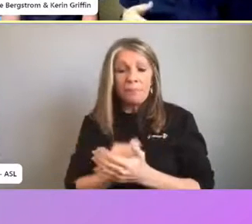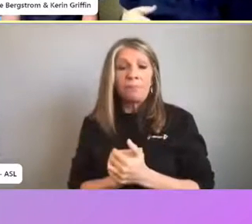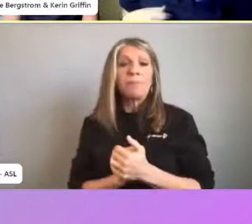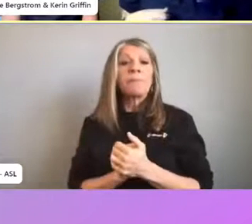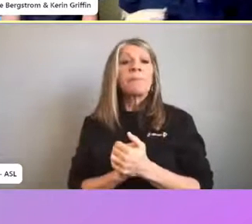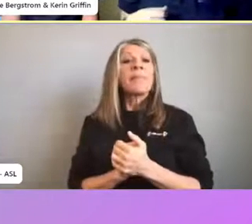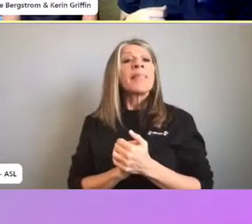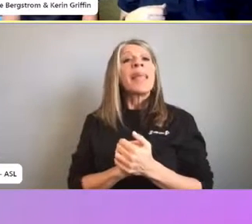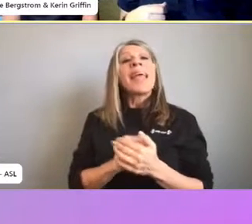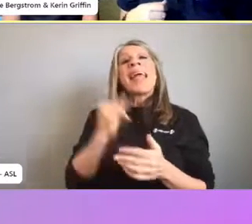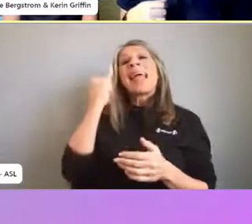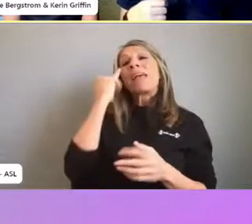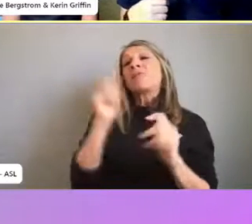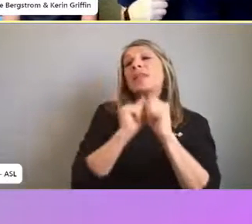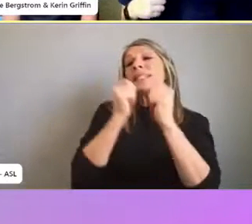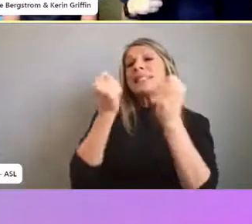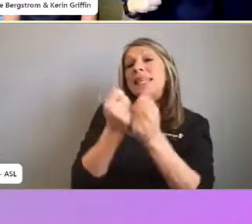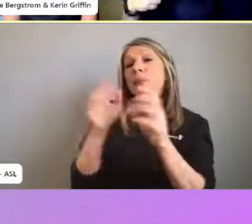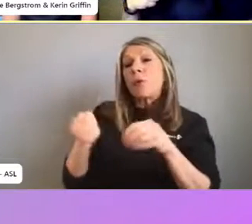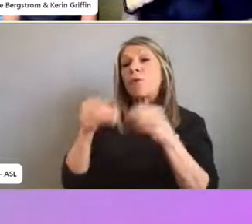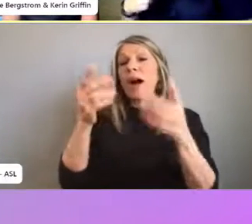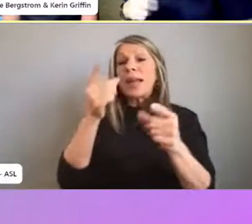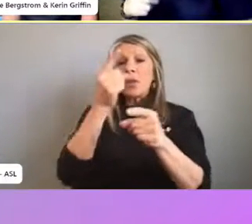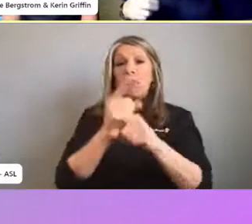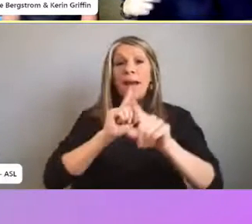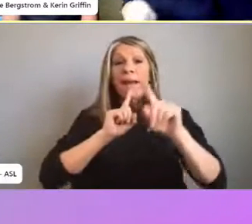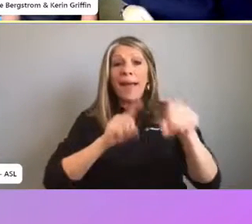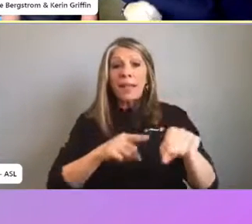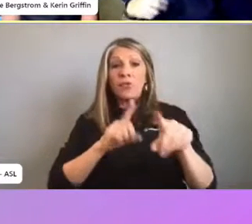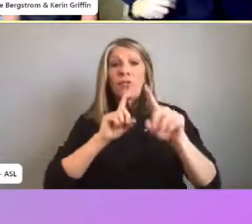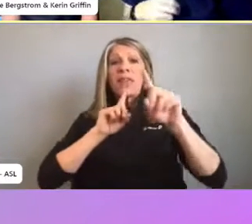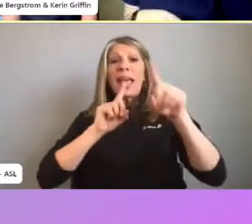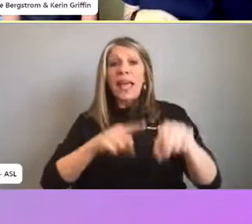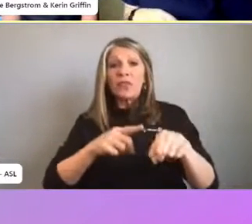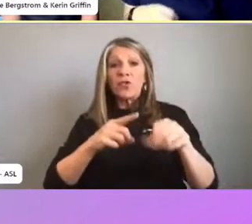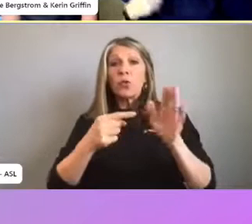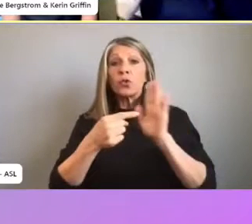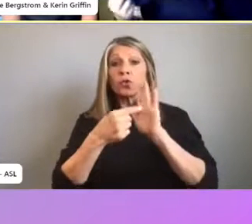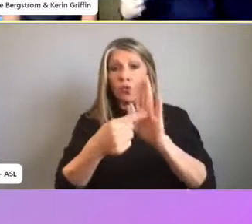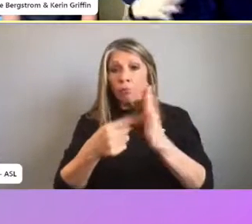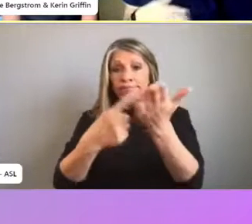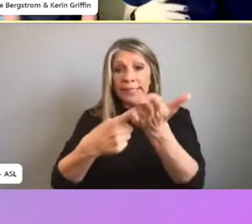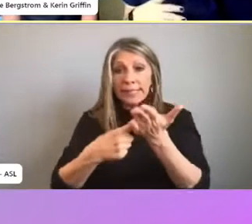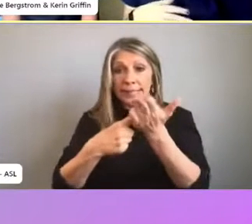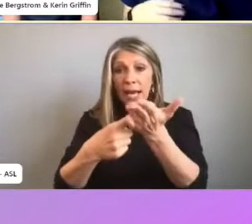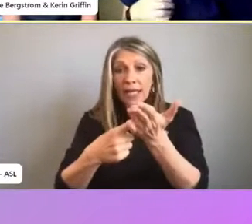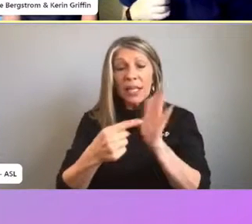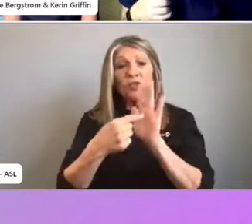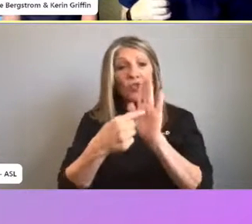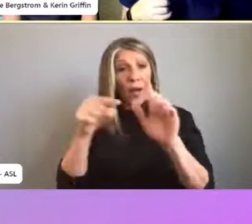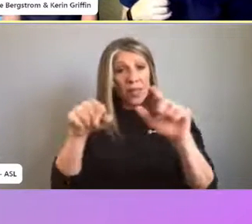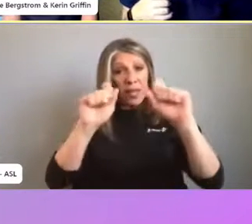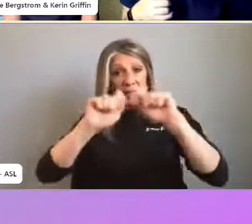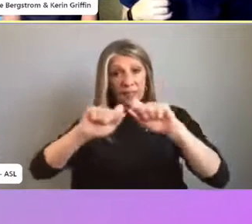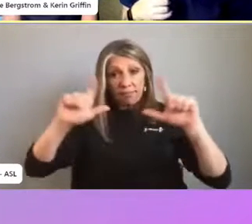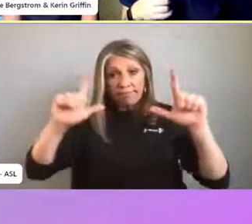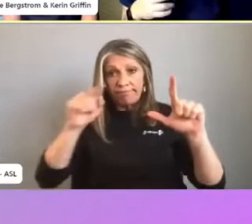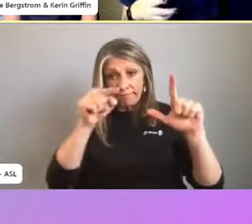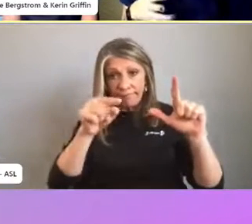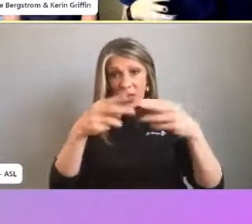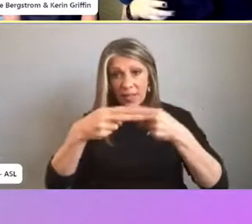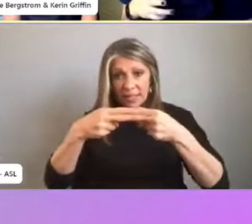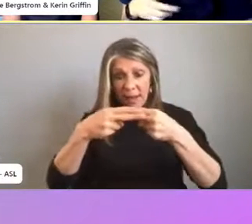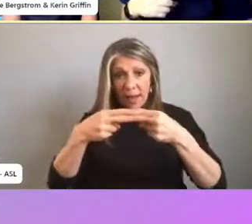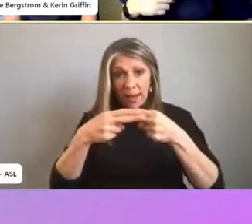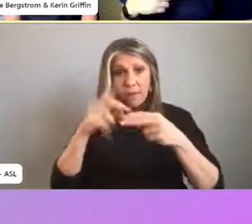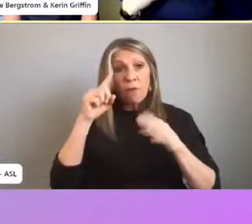Whether or not the team provided the correct answer, the answer was displayed and discussed as shown in this screenshot on this slide.